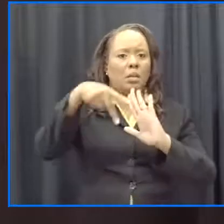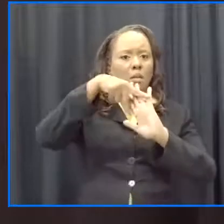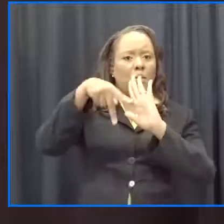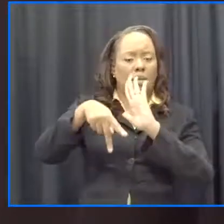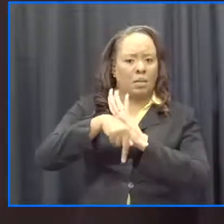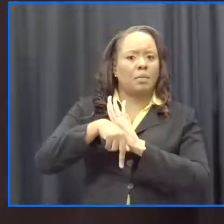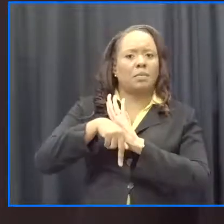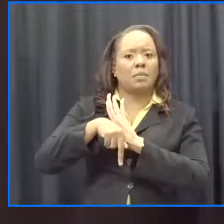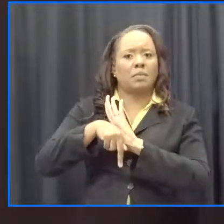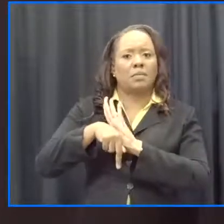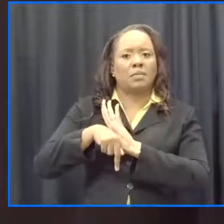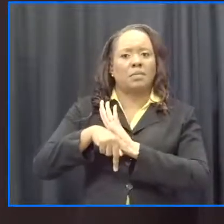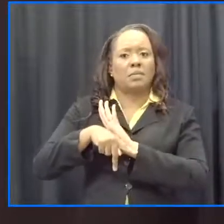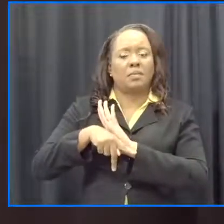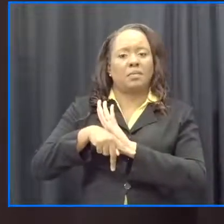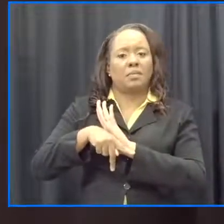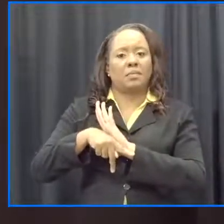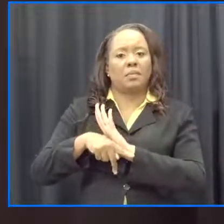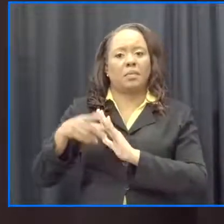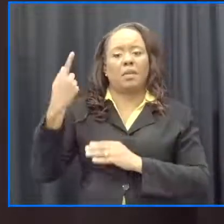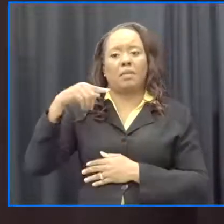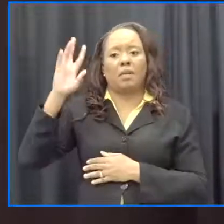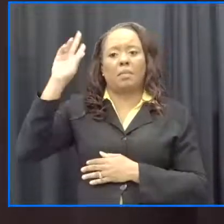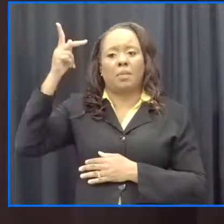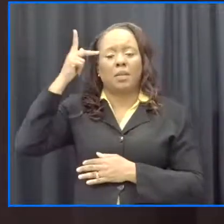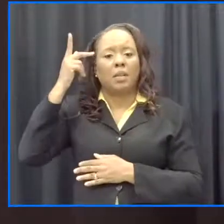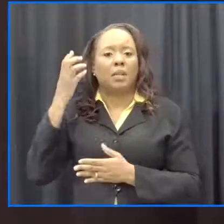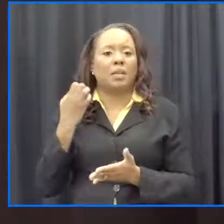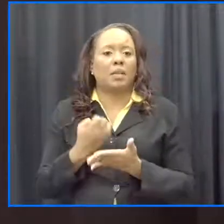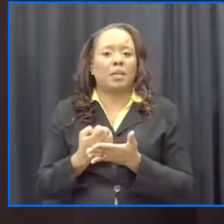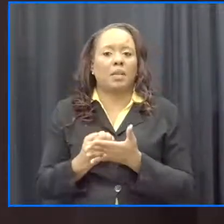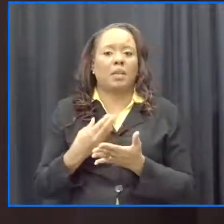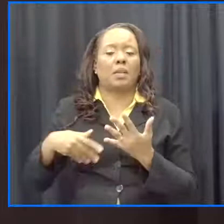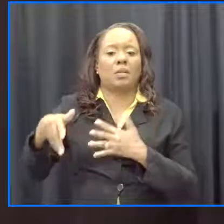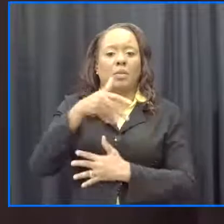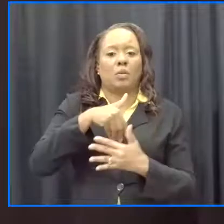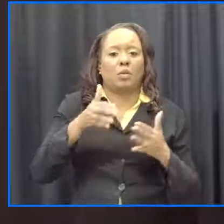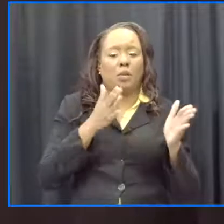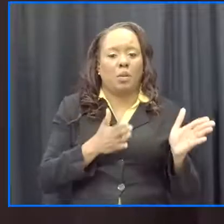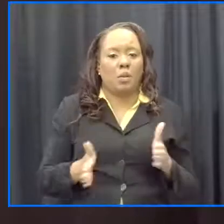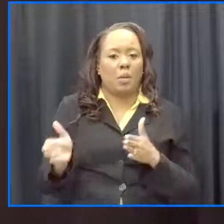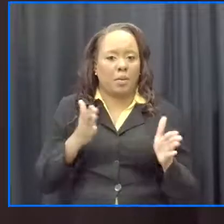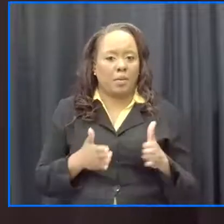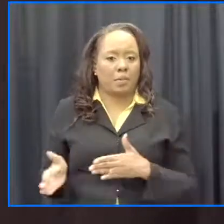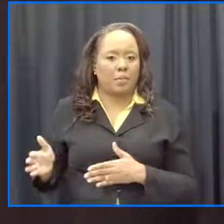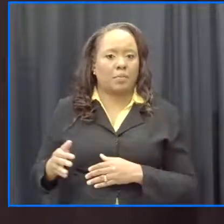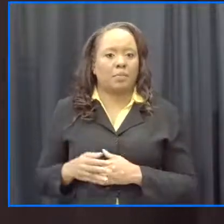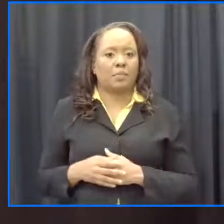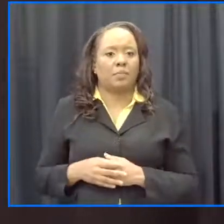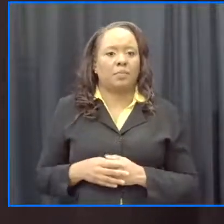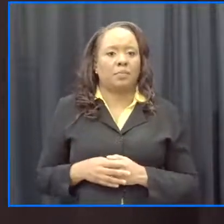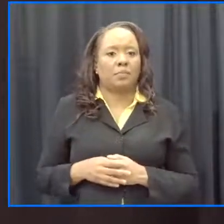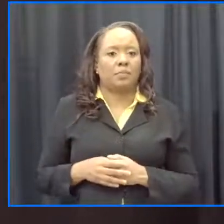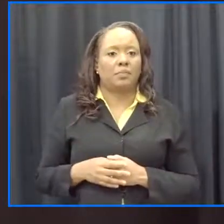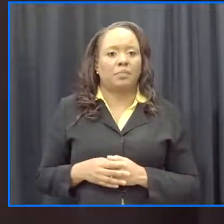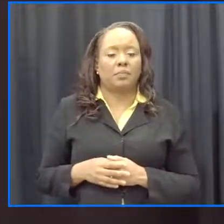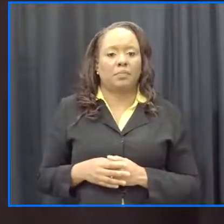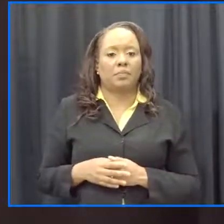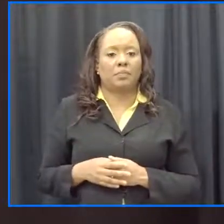fundamental principles and bases undergirding the political, economic, and social order.